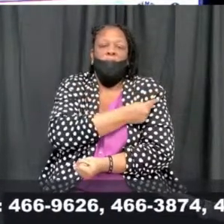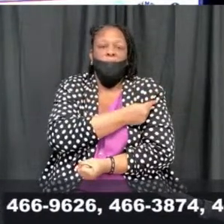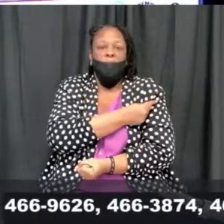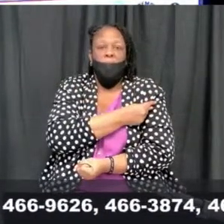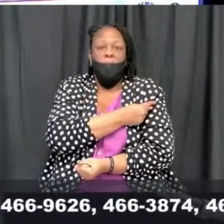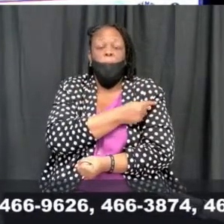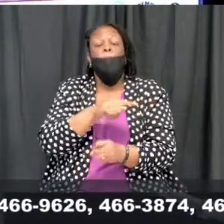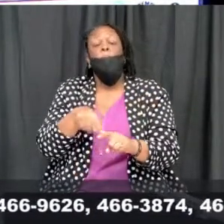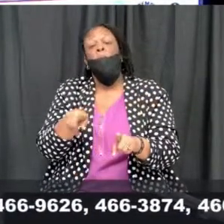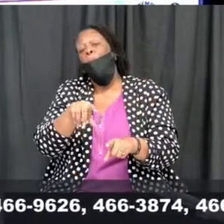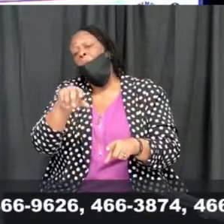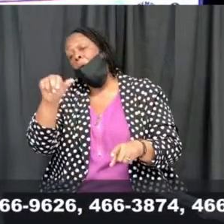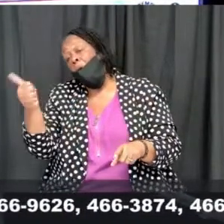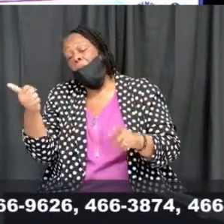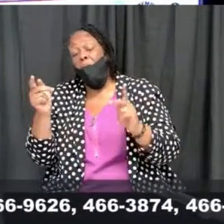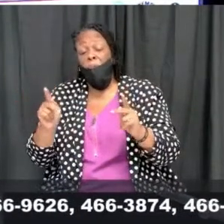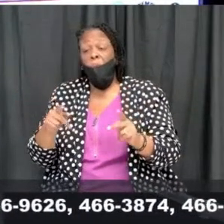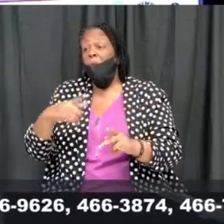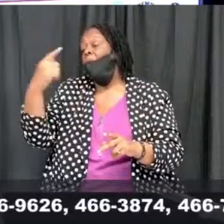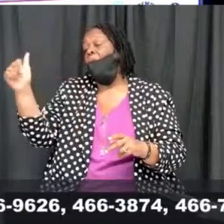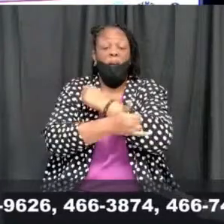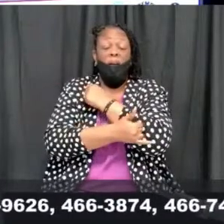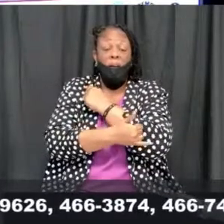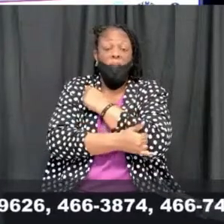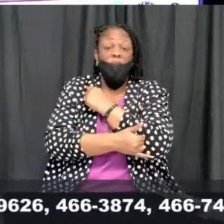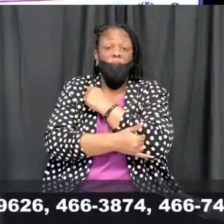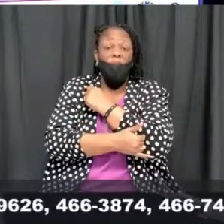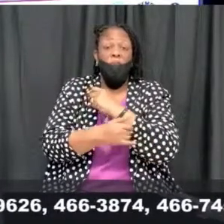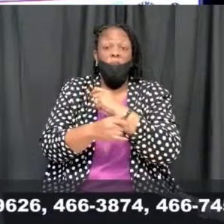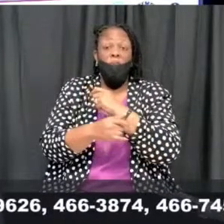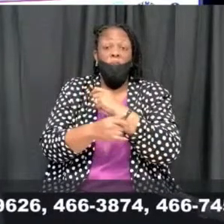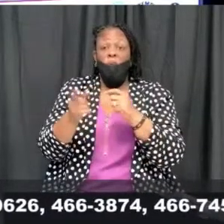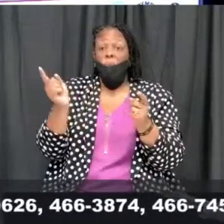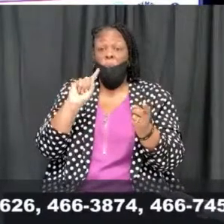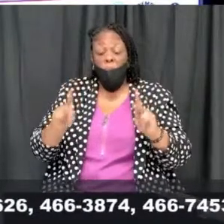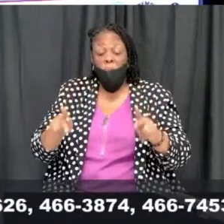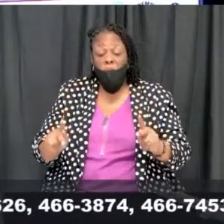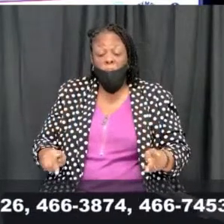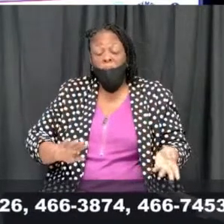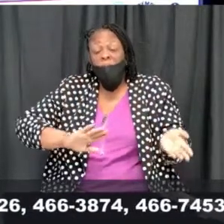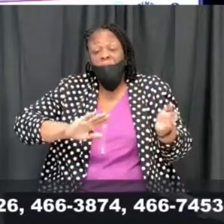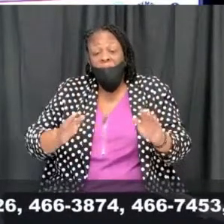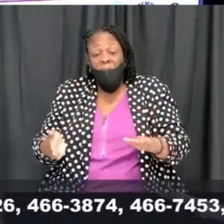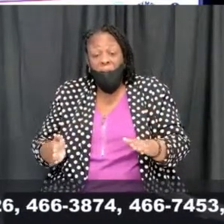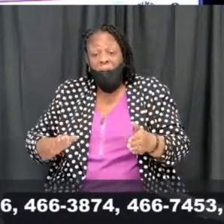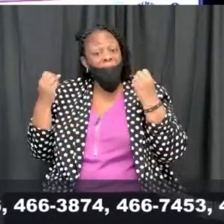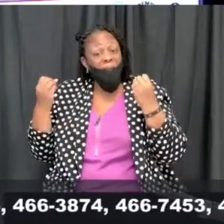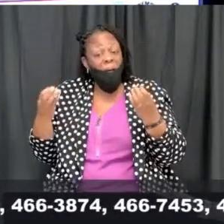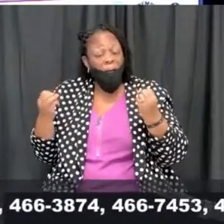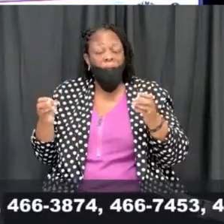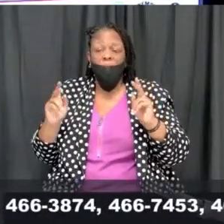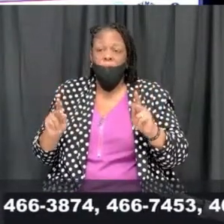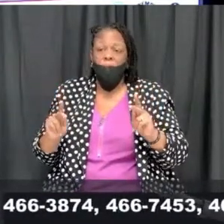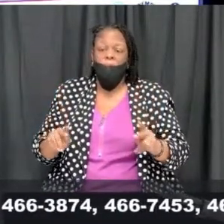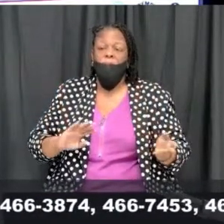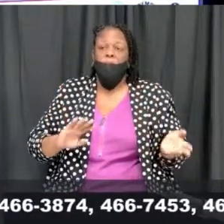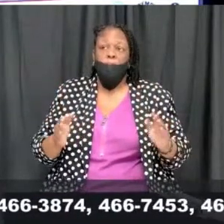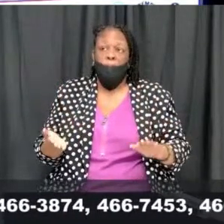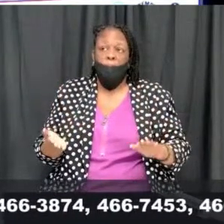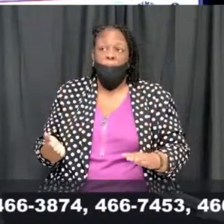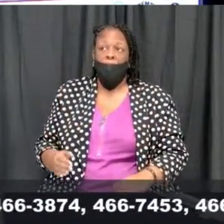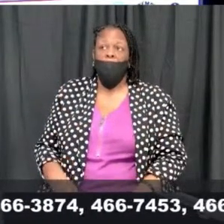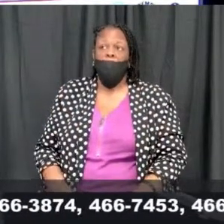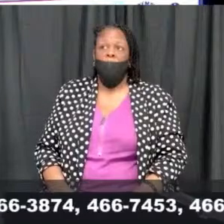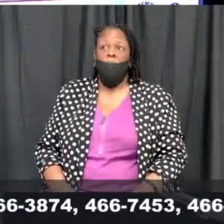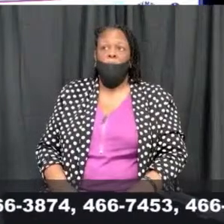I know that, you know, we need information and so on and so on. People are saying, oh, nobody's really going to tell